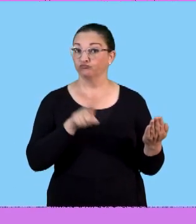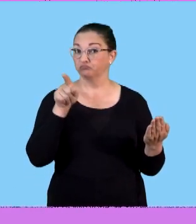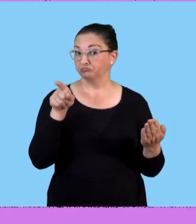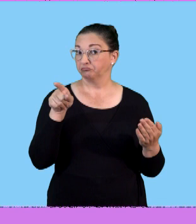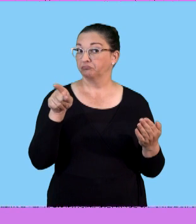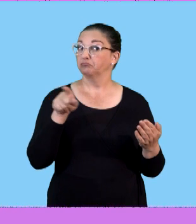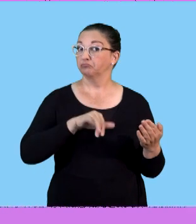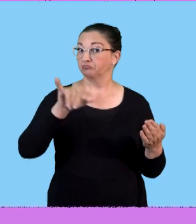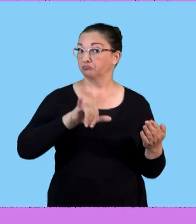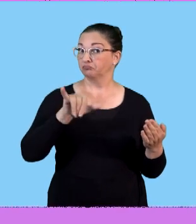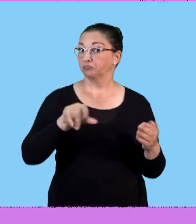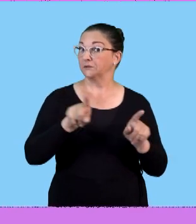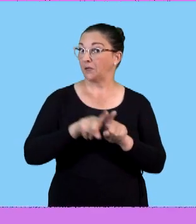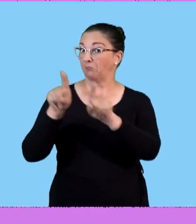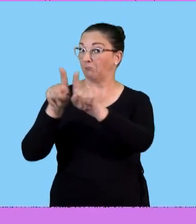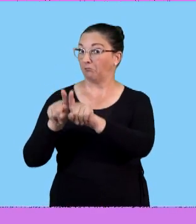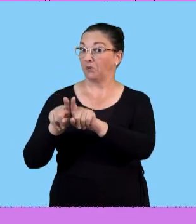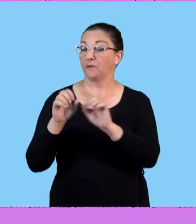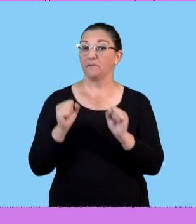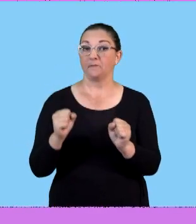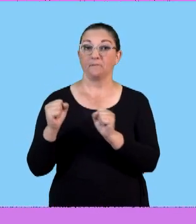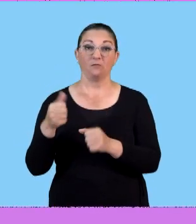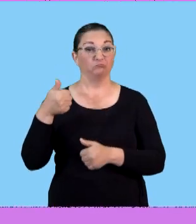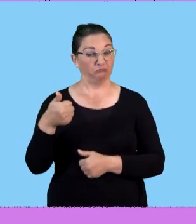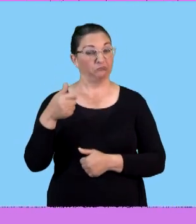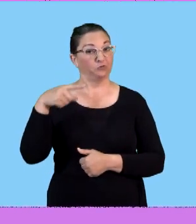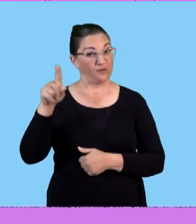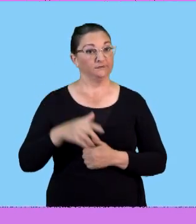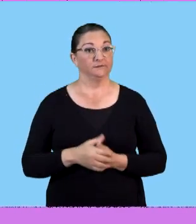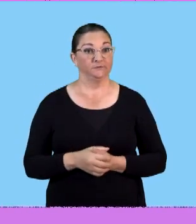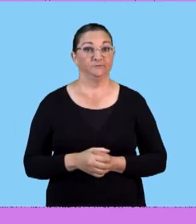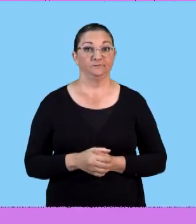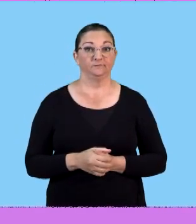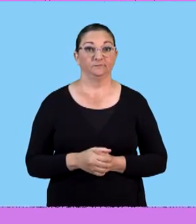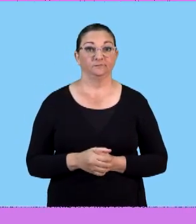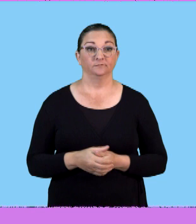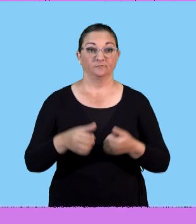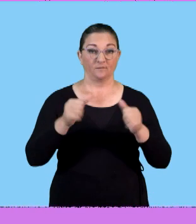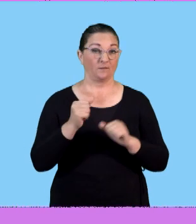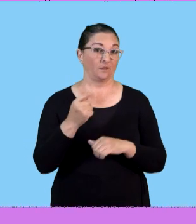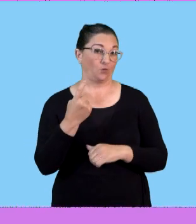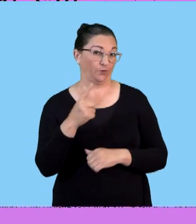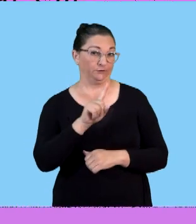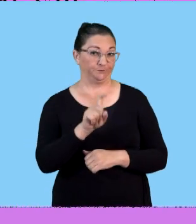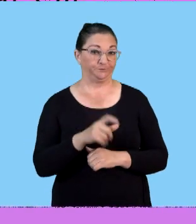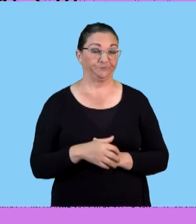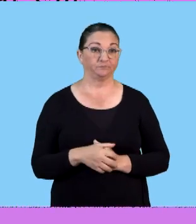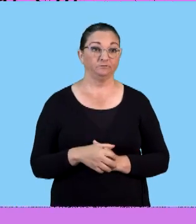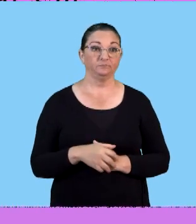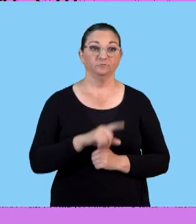we proved that this is indeed the correct volume for this cylinder. Okay, let us look at one more